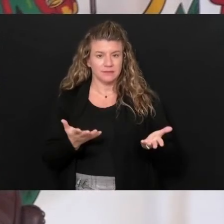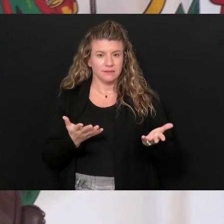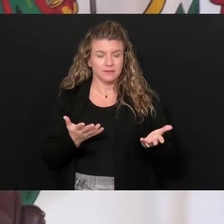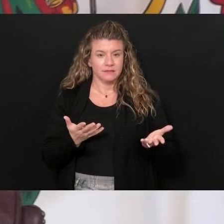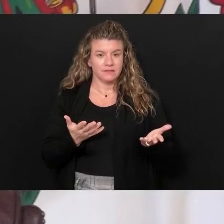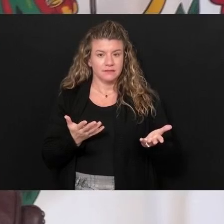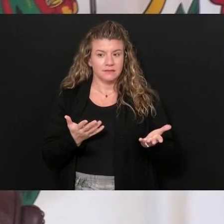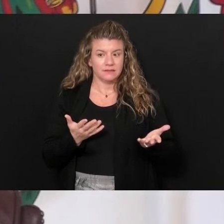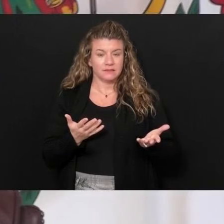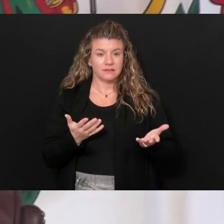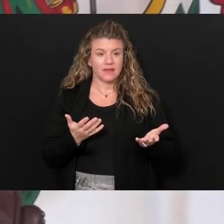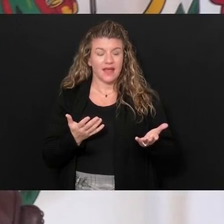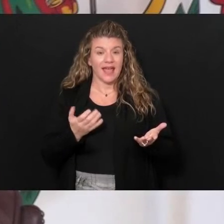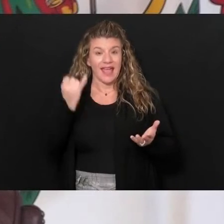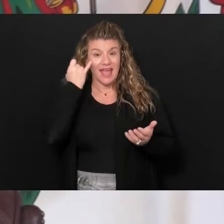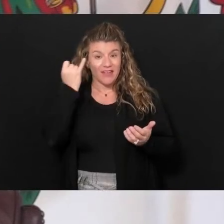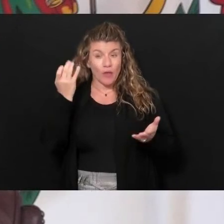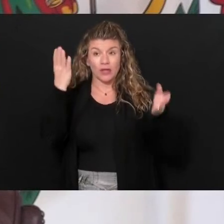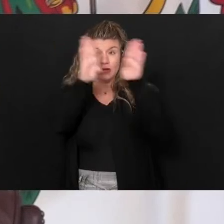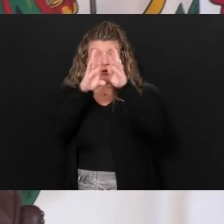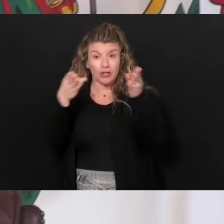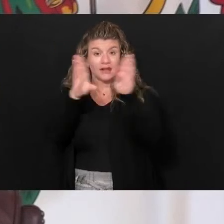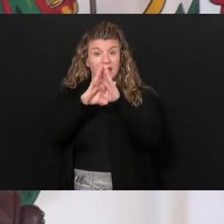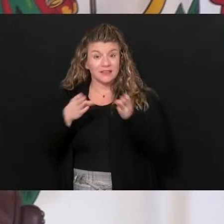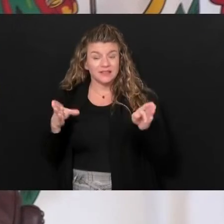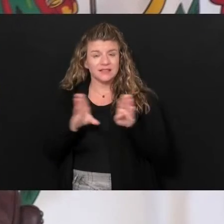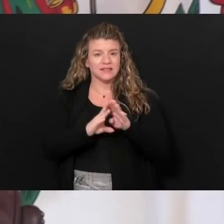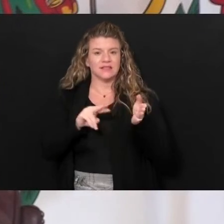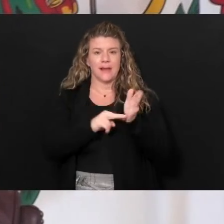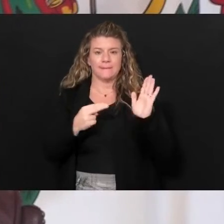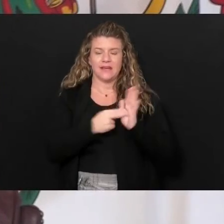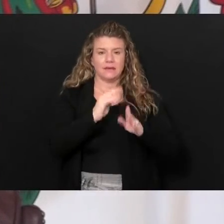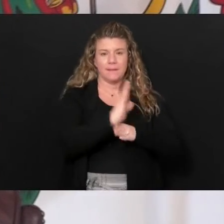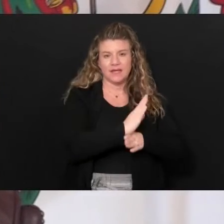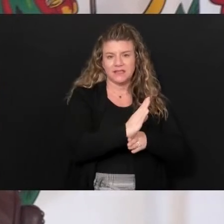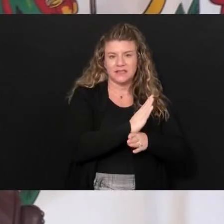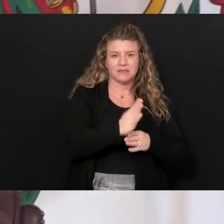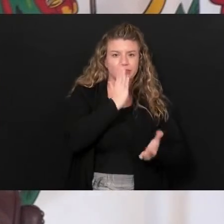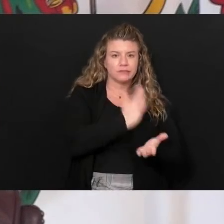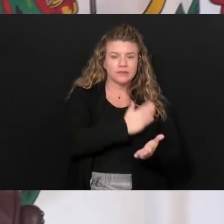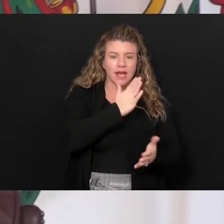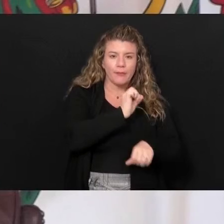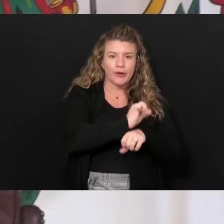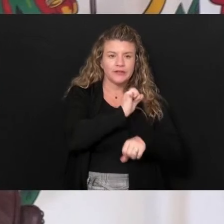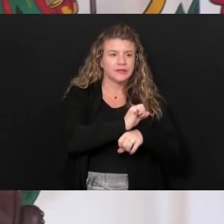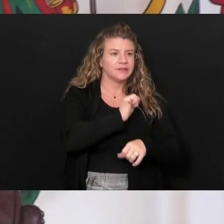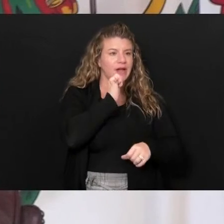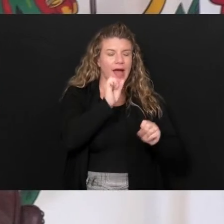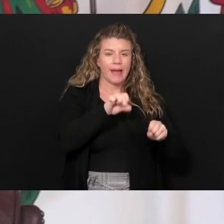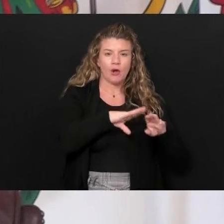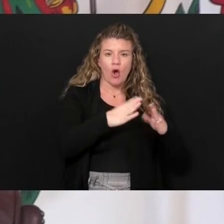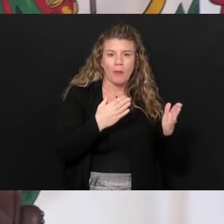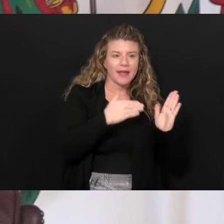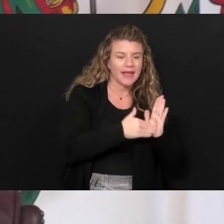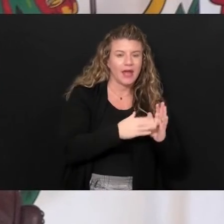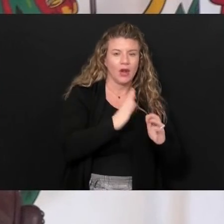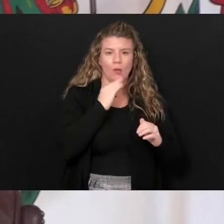put people out of work, businesses closed, we'll have repercussions like you